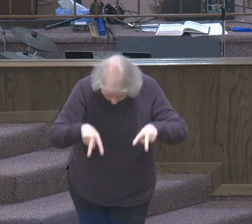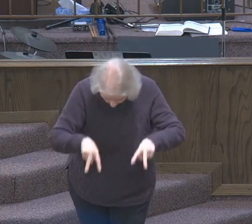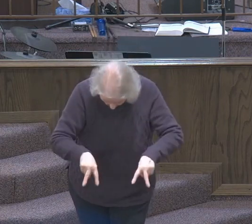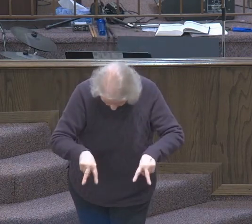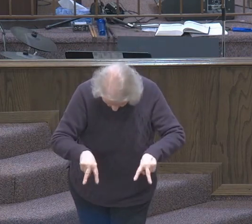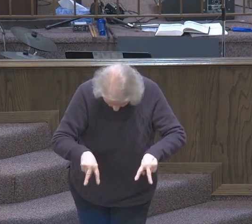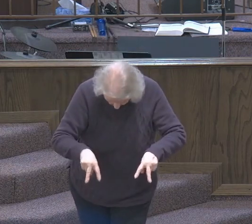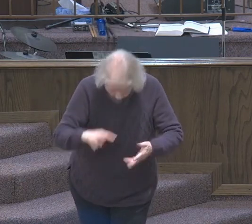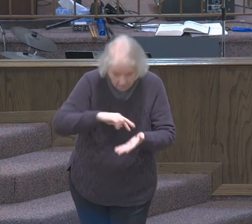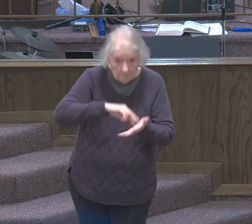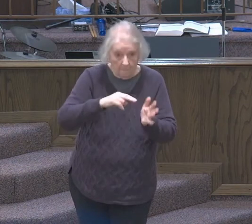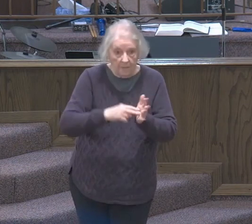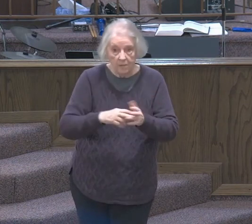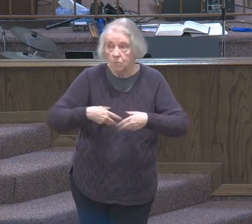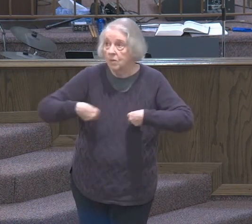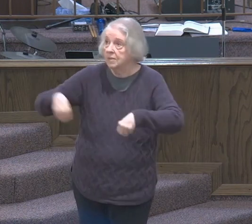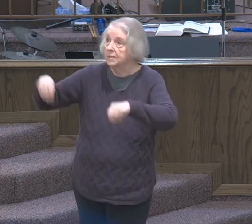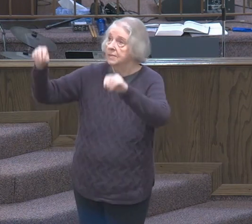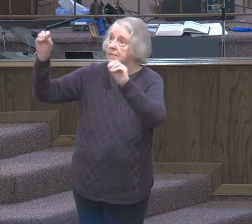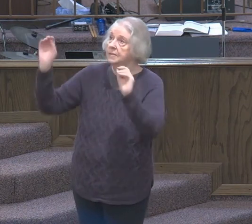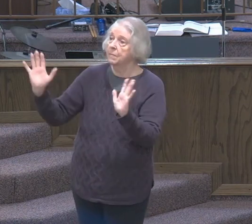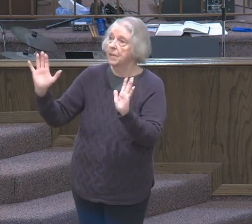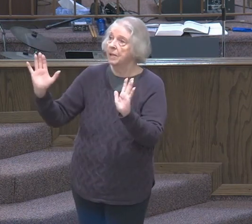and your powerlessness.